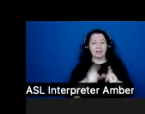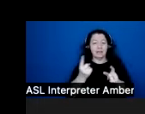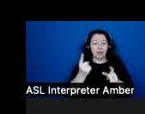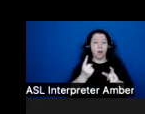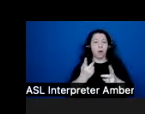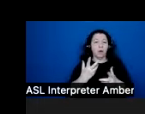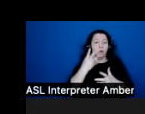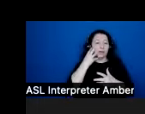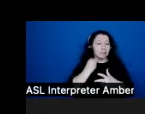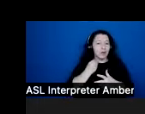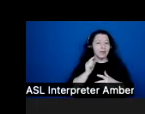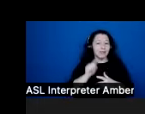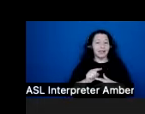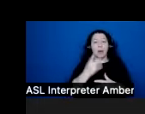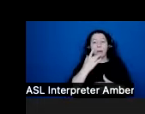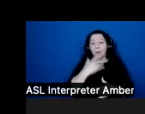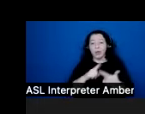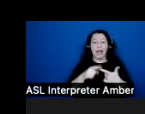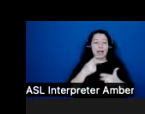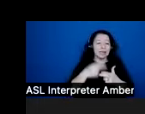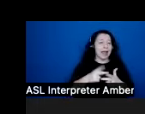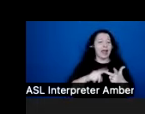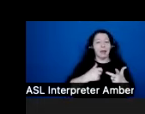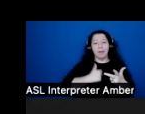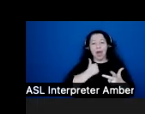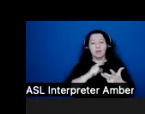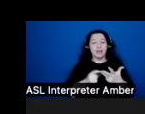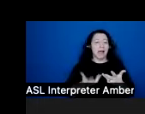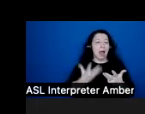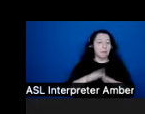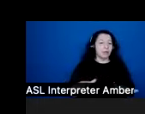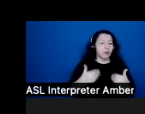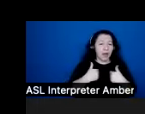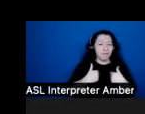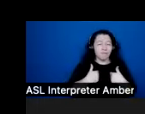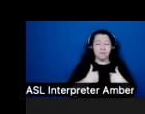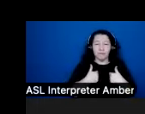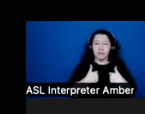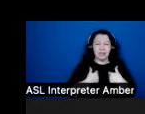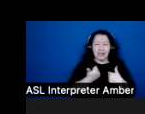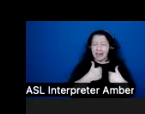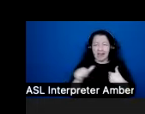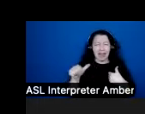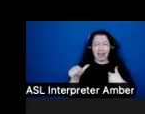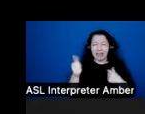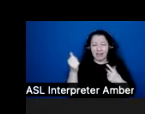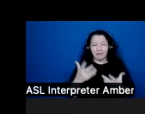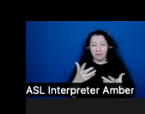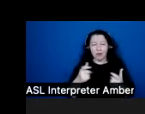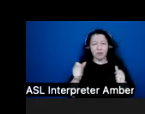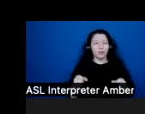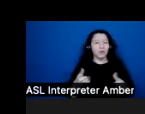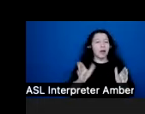means birthday, name, address, how many kids, anything that could